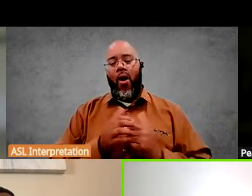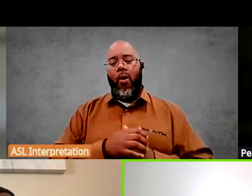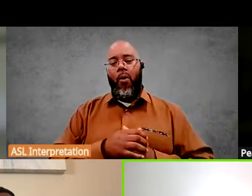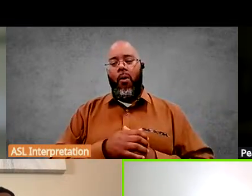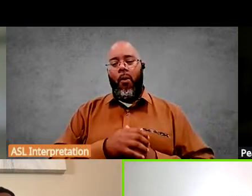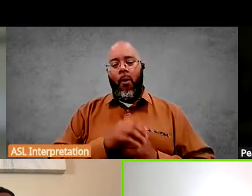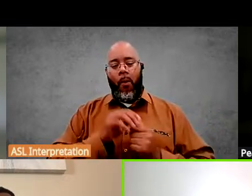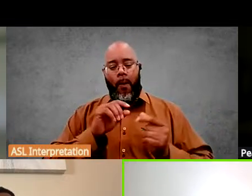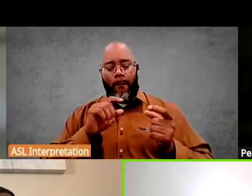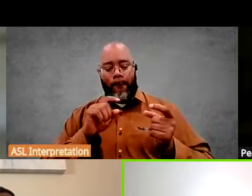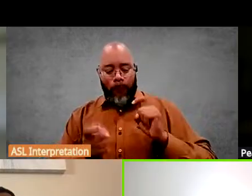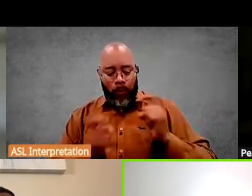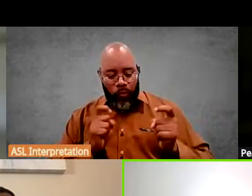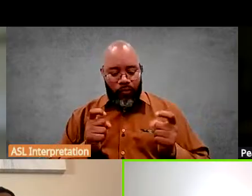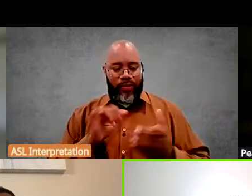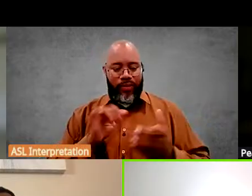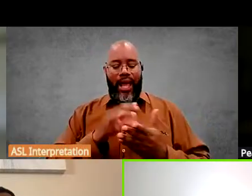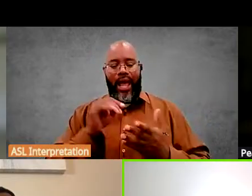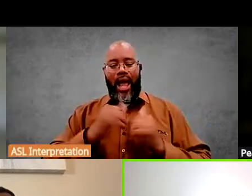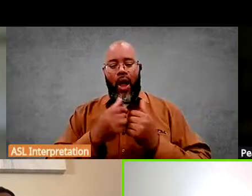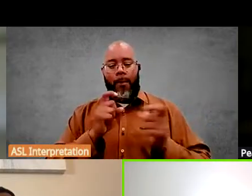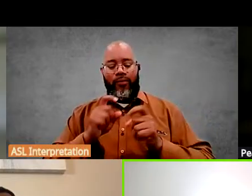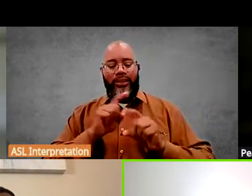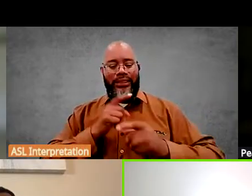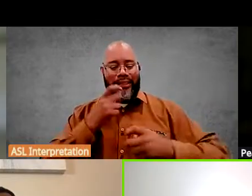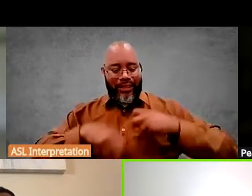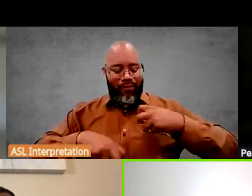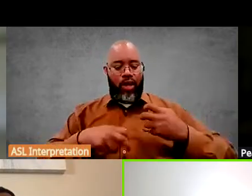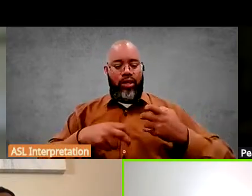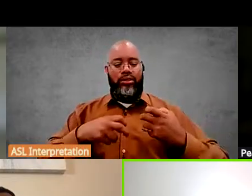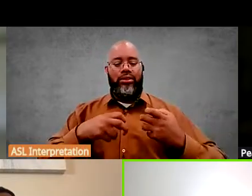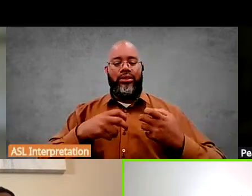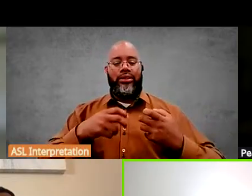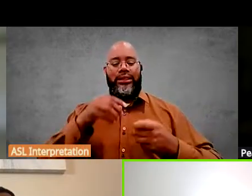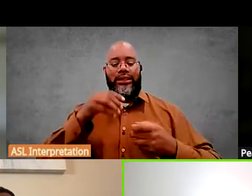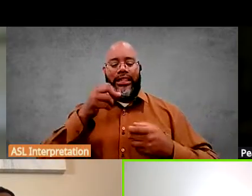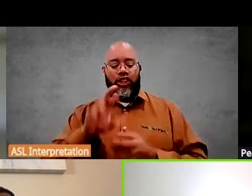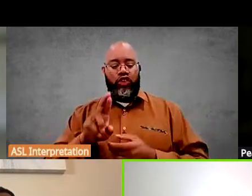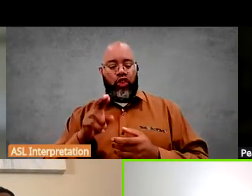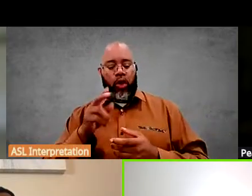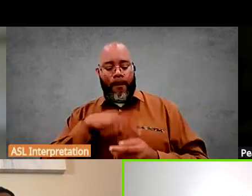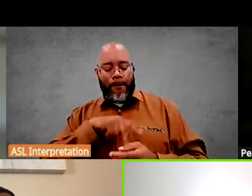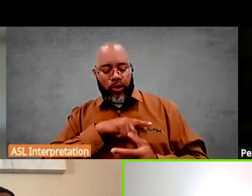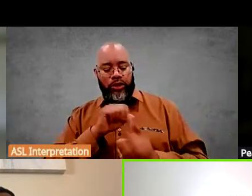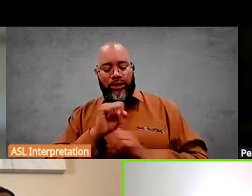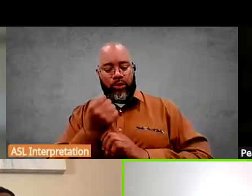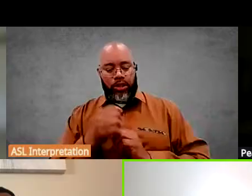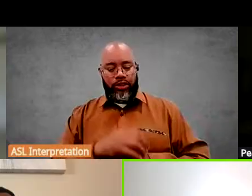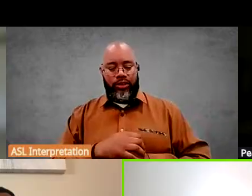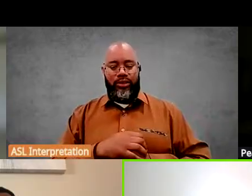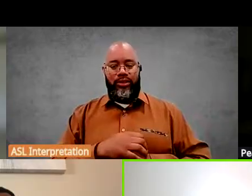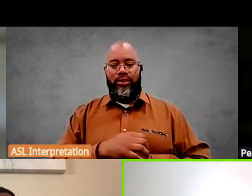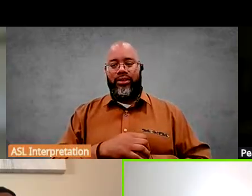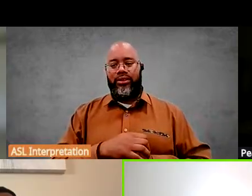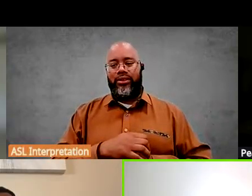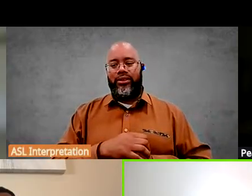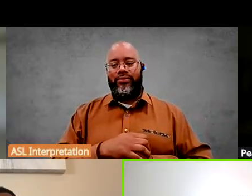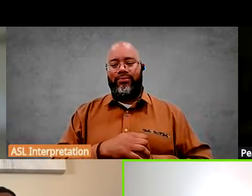maneuver that, and how to maneuver difficult interpersonal situations.